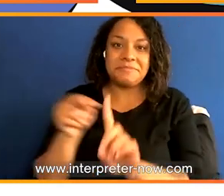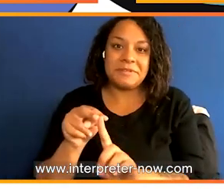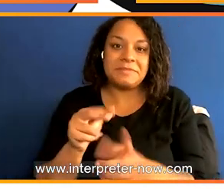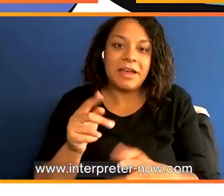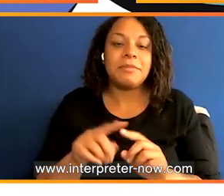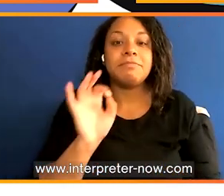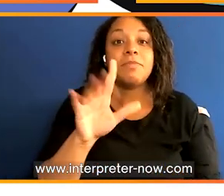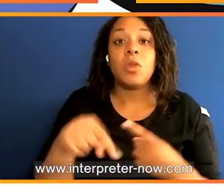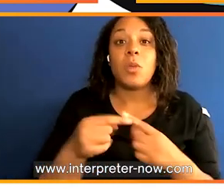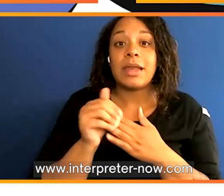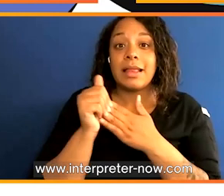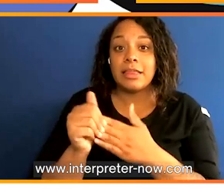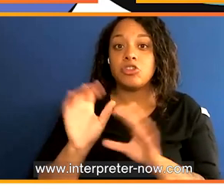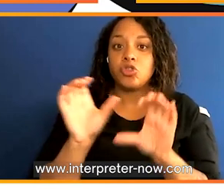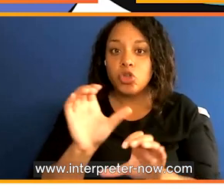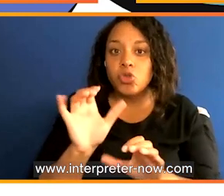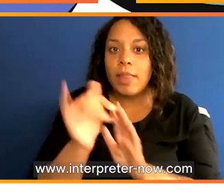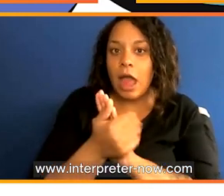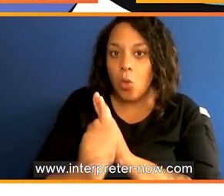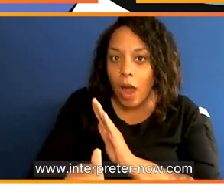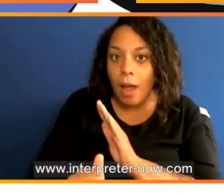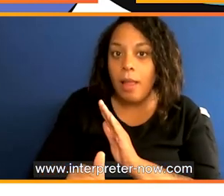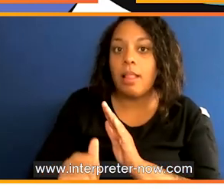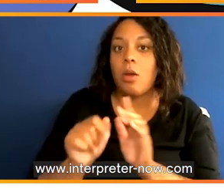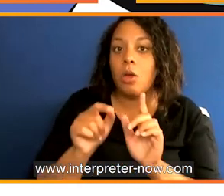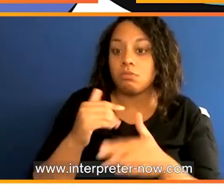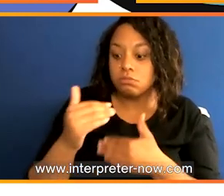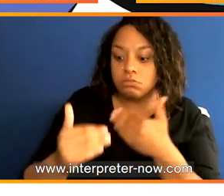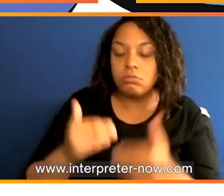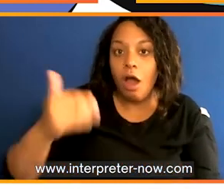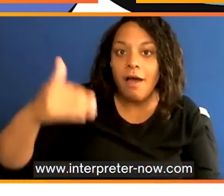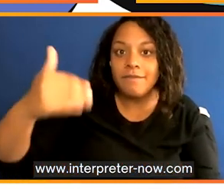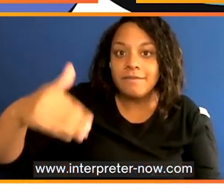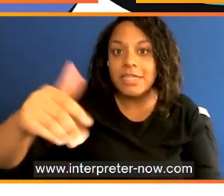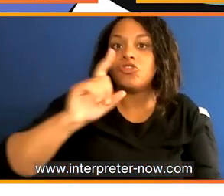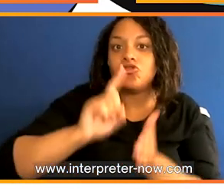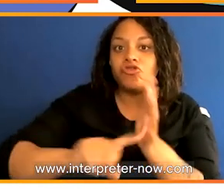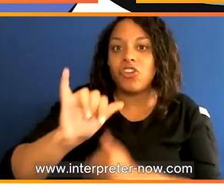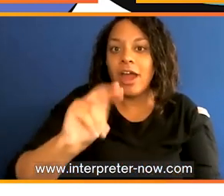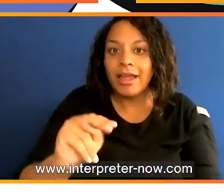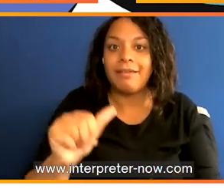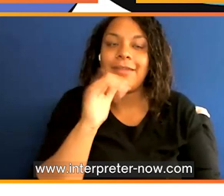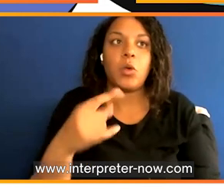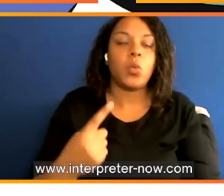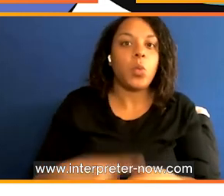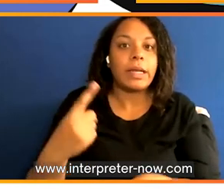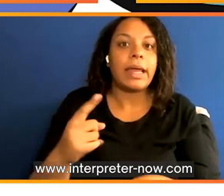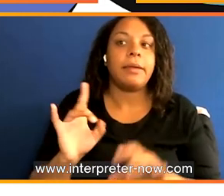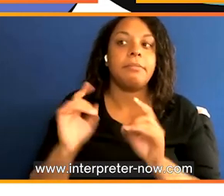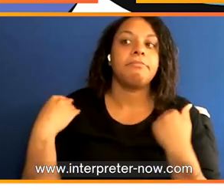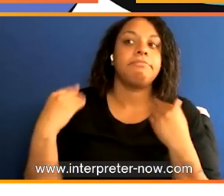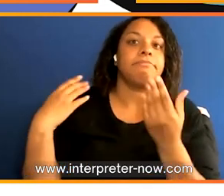I think, you know, I'm just going to say this, maybe it's just my point of view. I think when leaders do that really well and along the